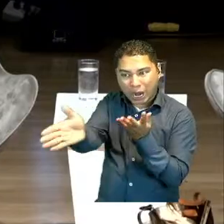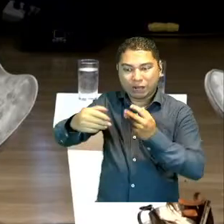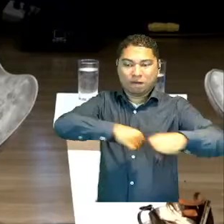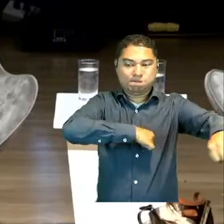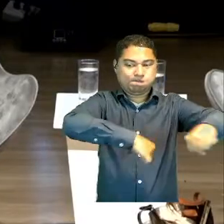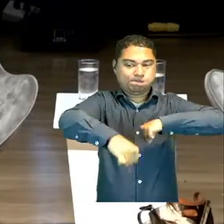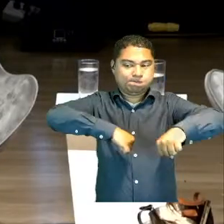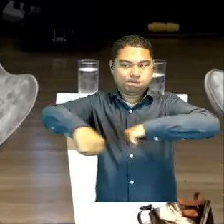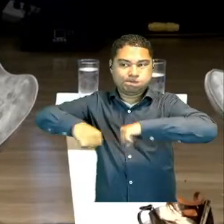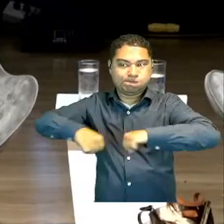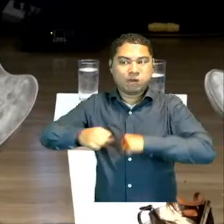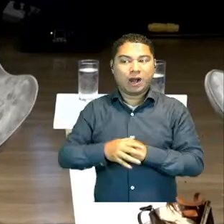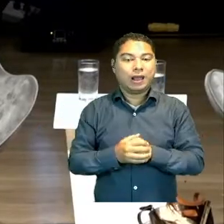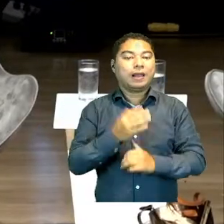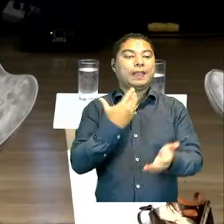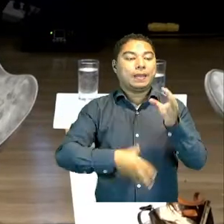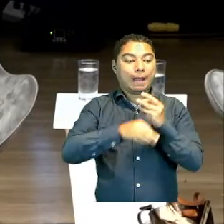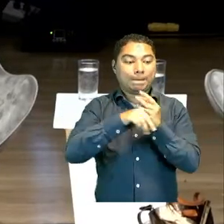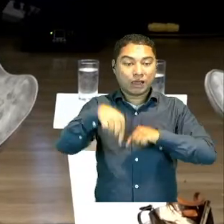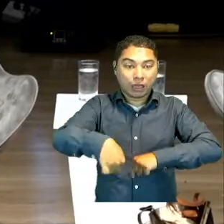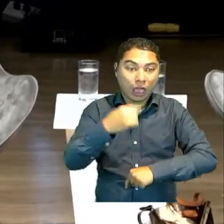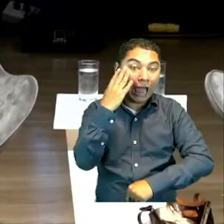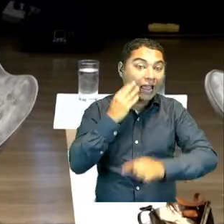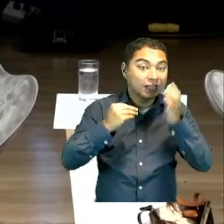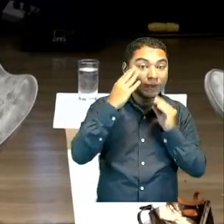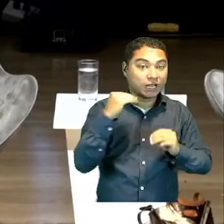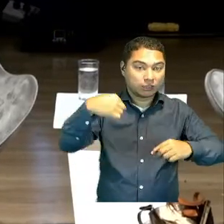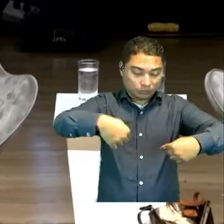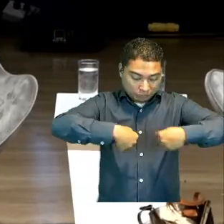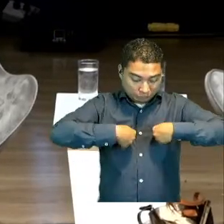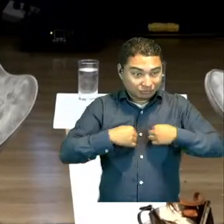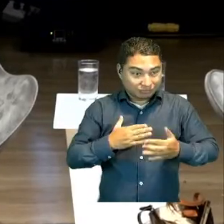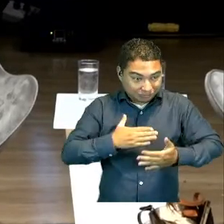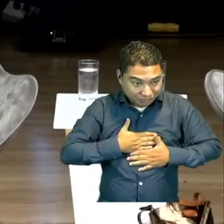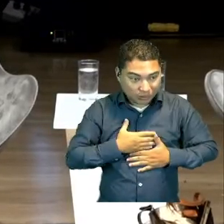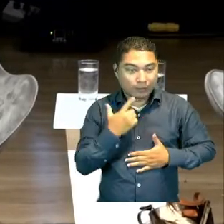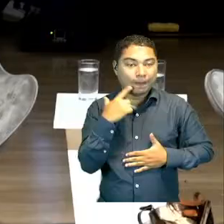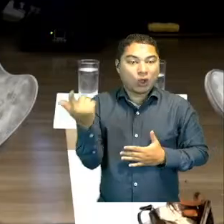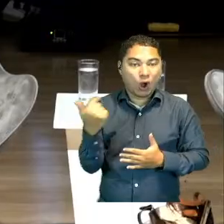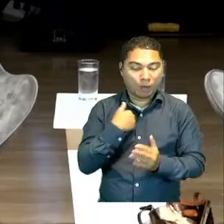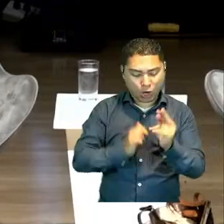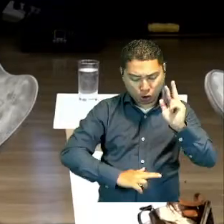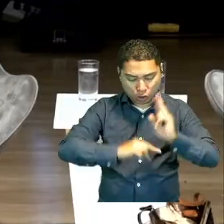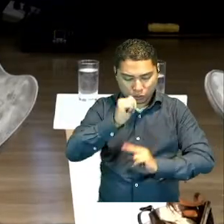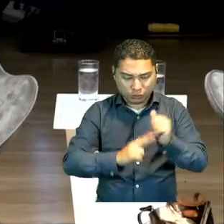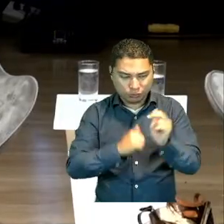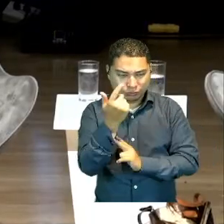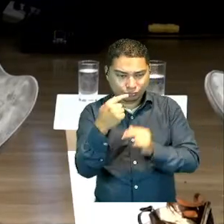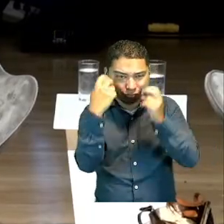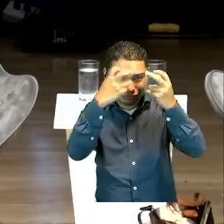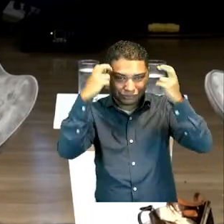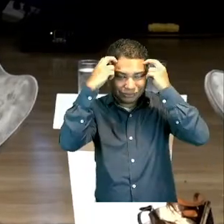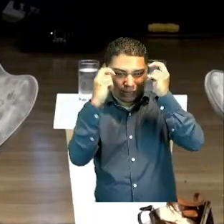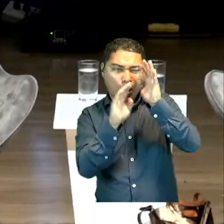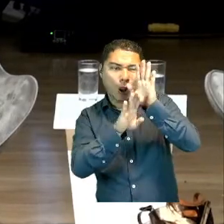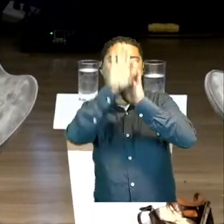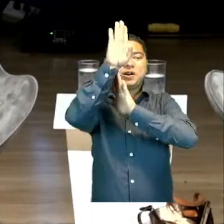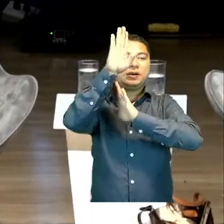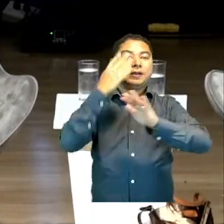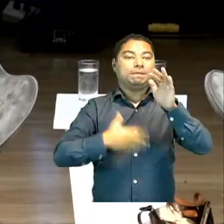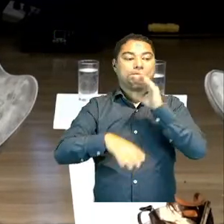that we have, we recognize that our own experience should be to build knowledge for others and try